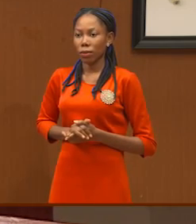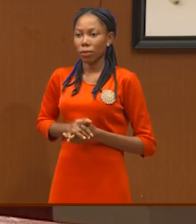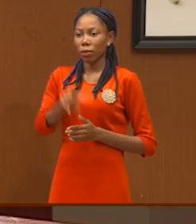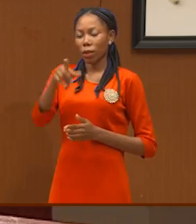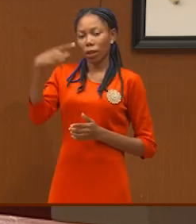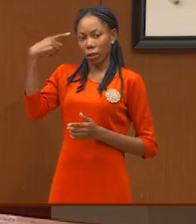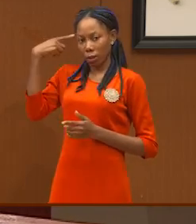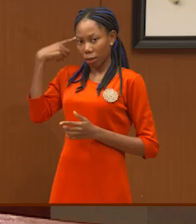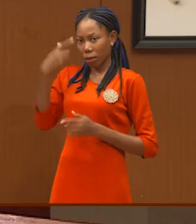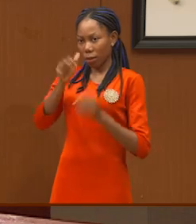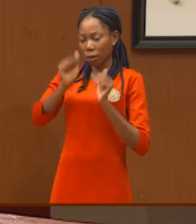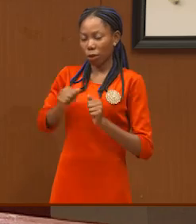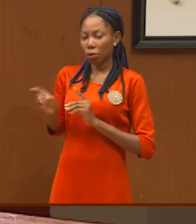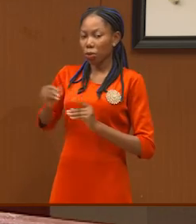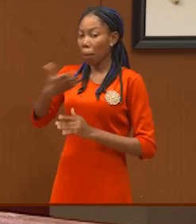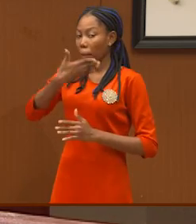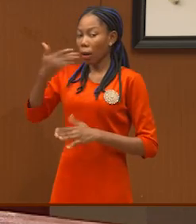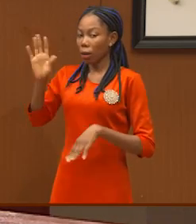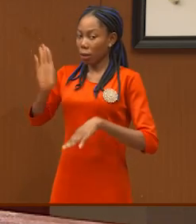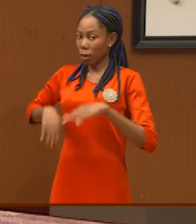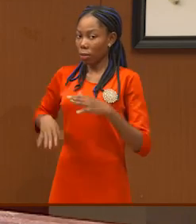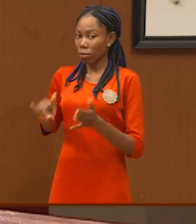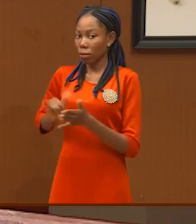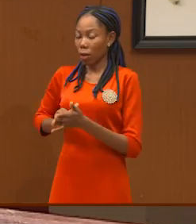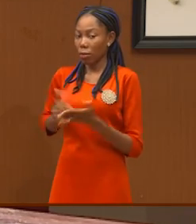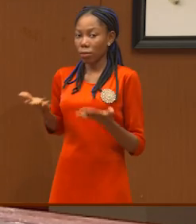I think you can do better than that, in the sense that